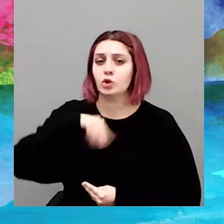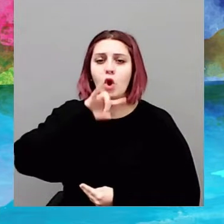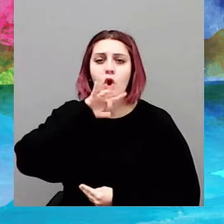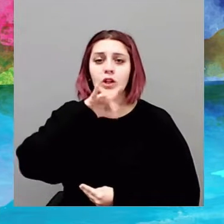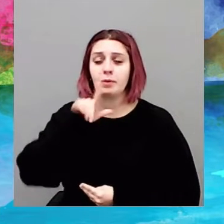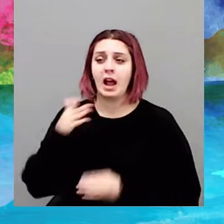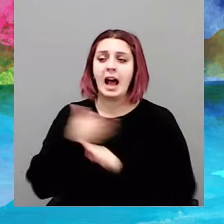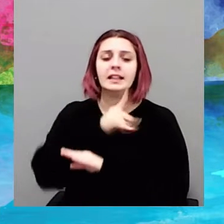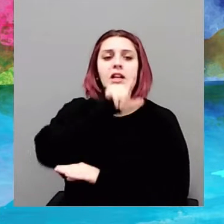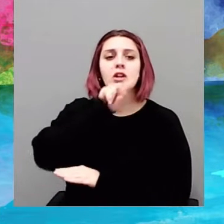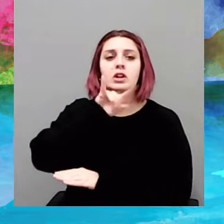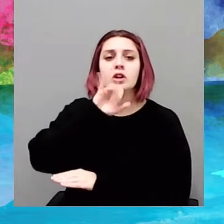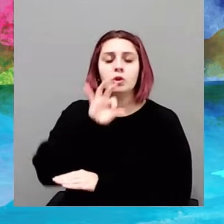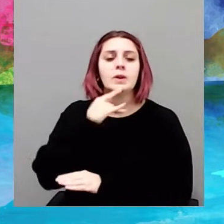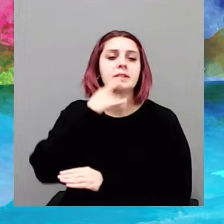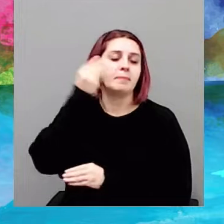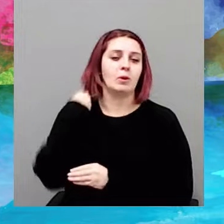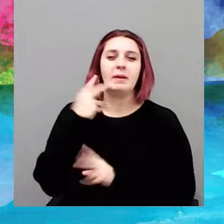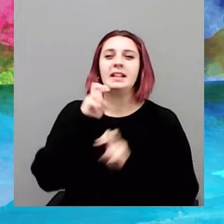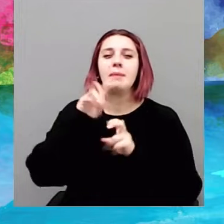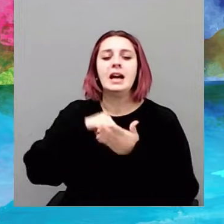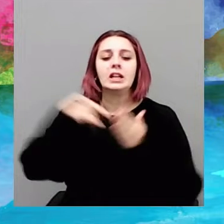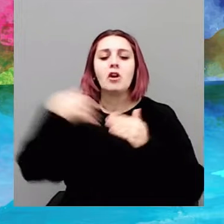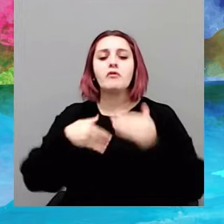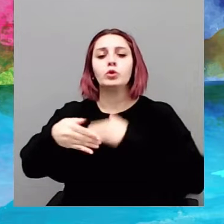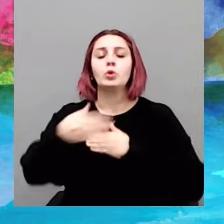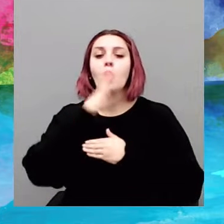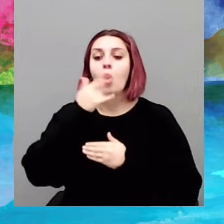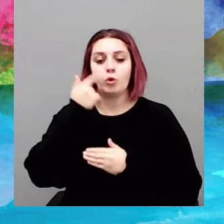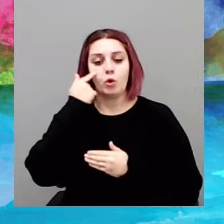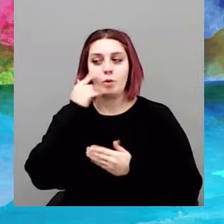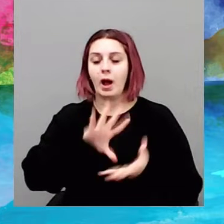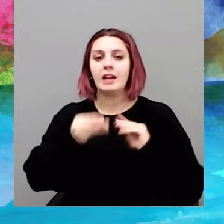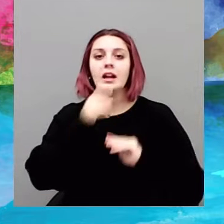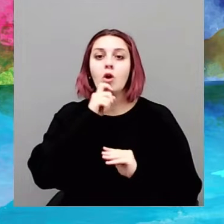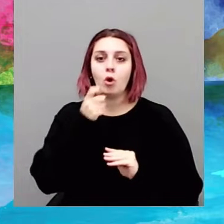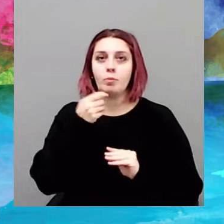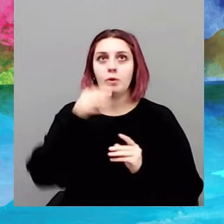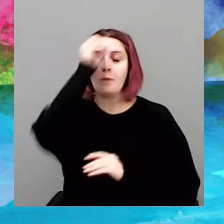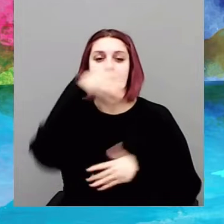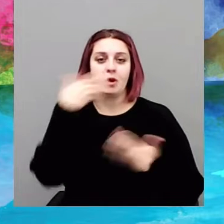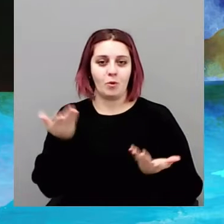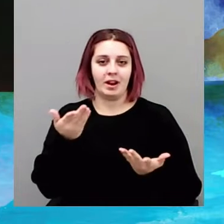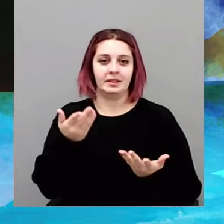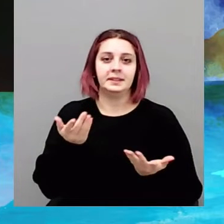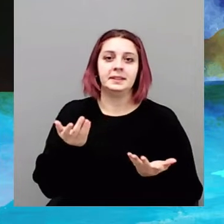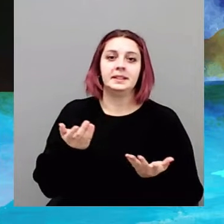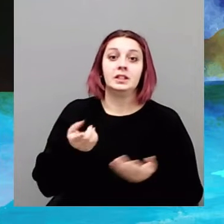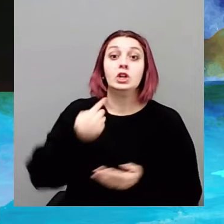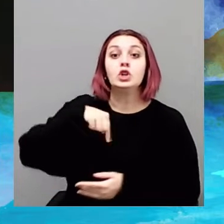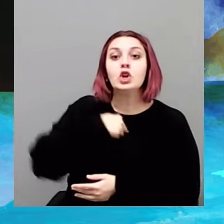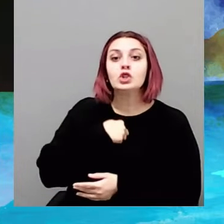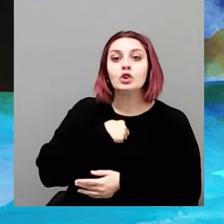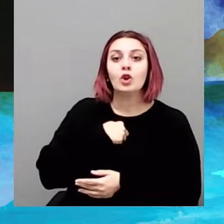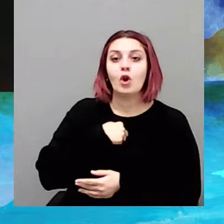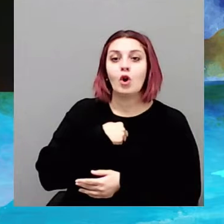happy. And in terms of looking to the future of these technologies or the application of these technologies, well, what